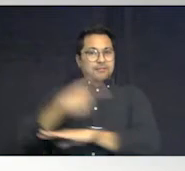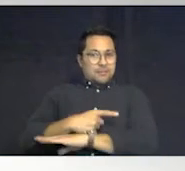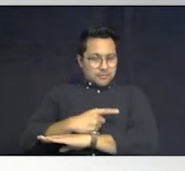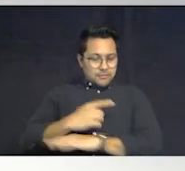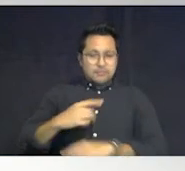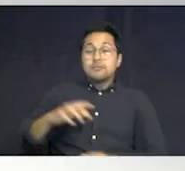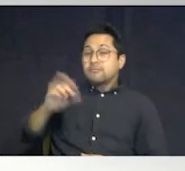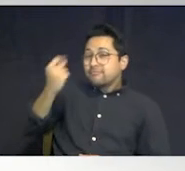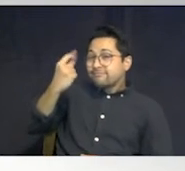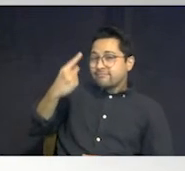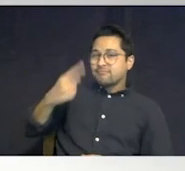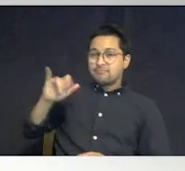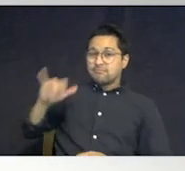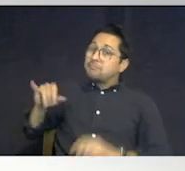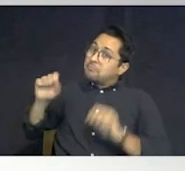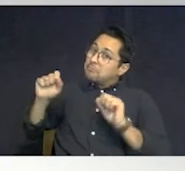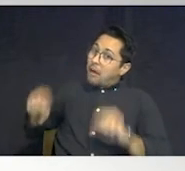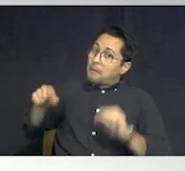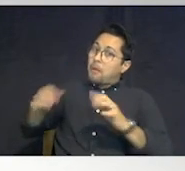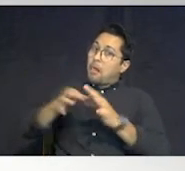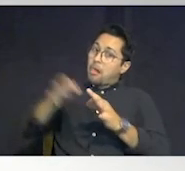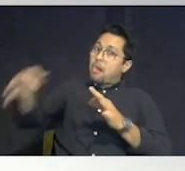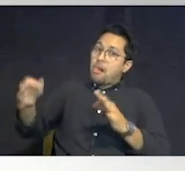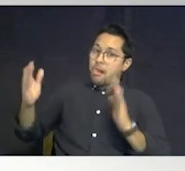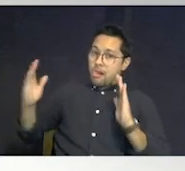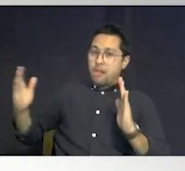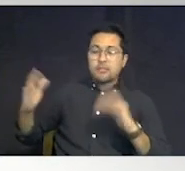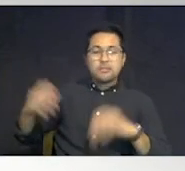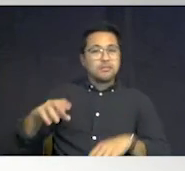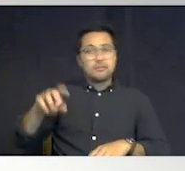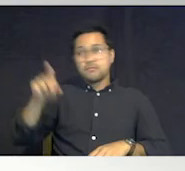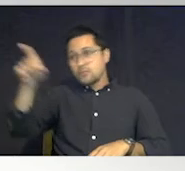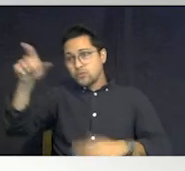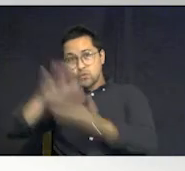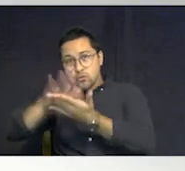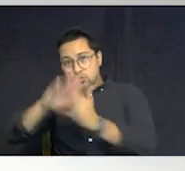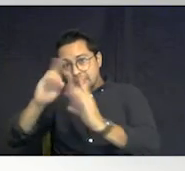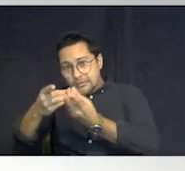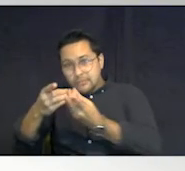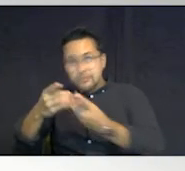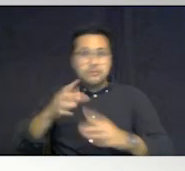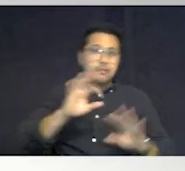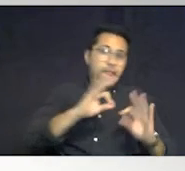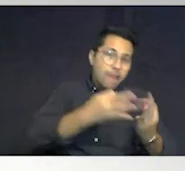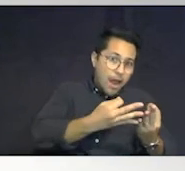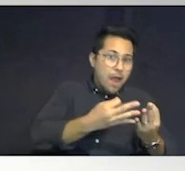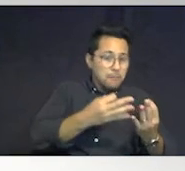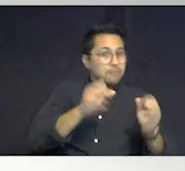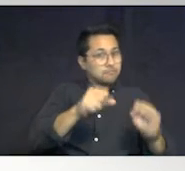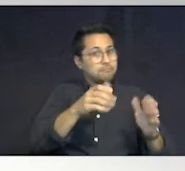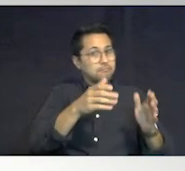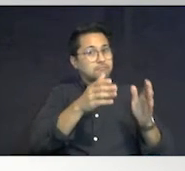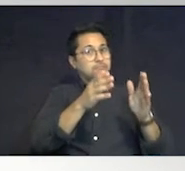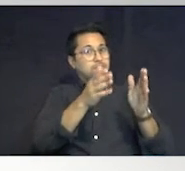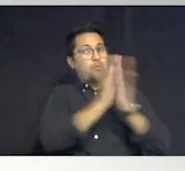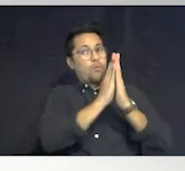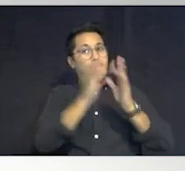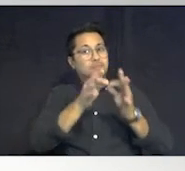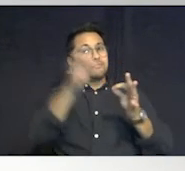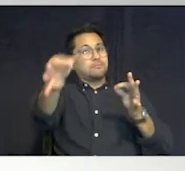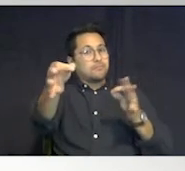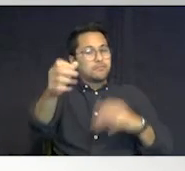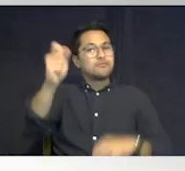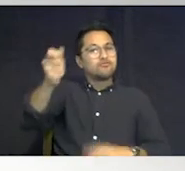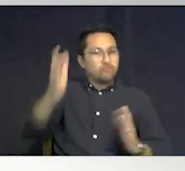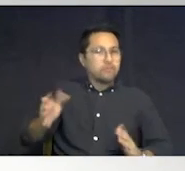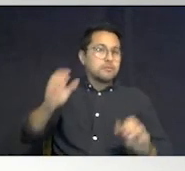also subject to extensions. So either party may request an extension of that timeline, and the judge would have the authority to extend it.